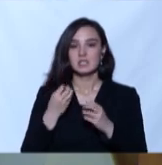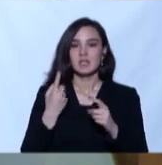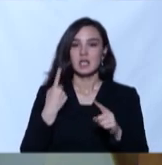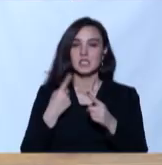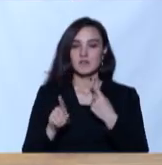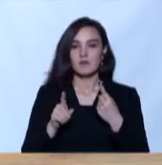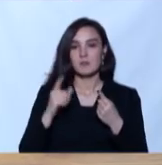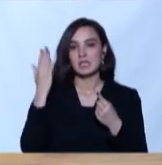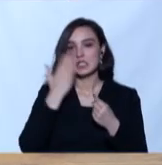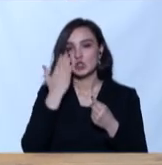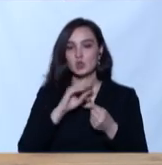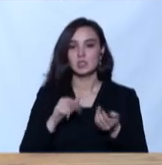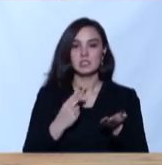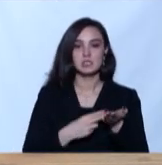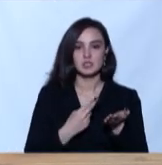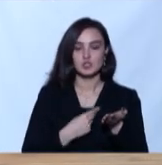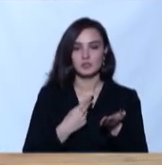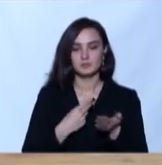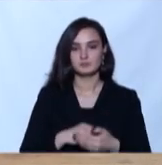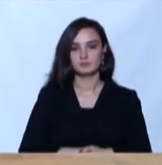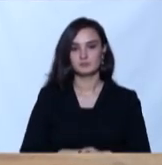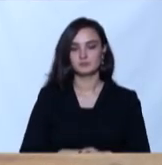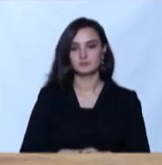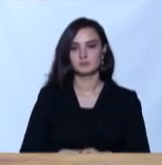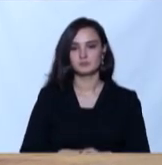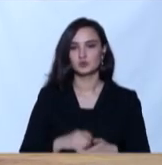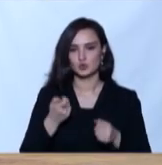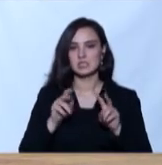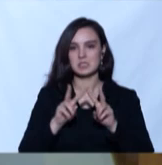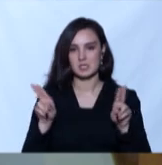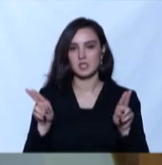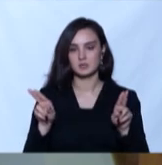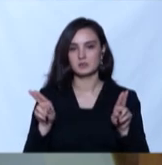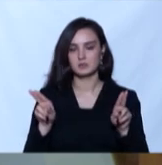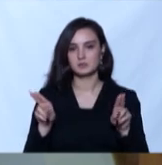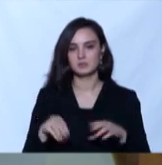between the movie and the book, or actually it's a similarity.